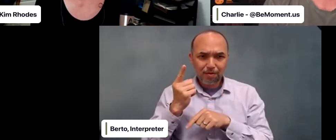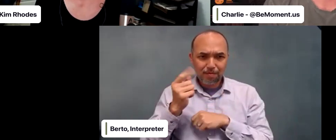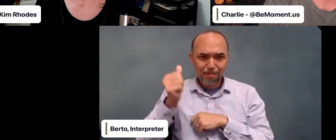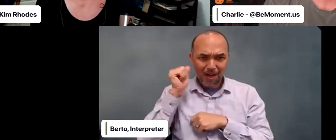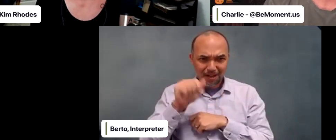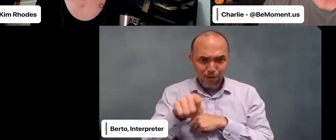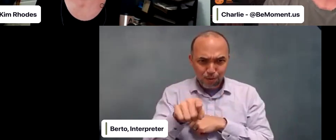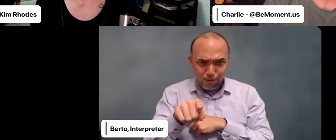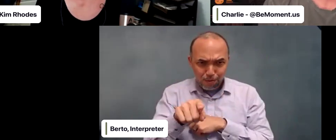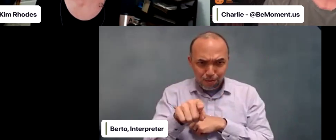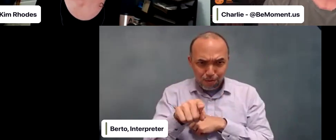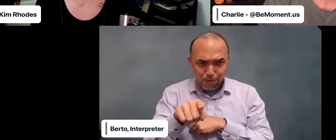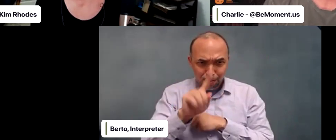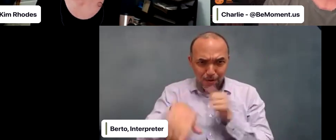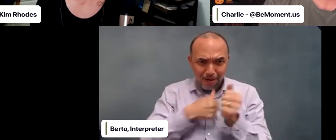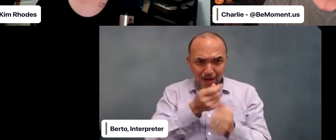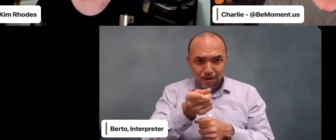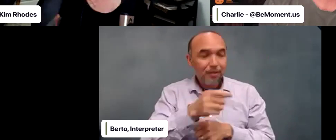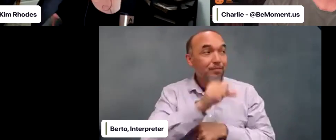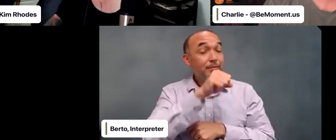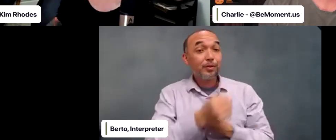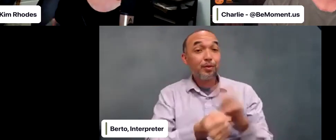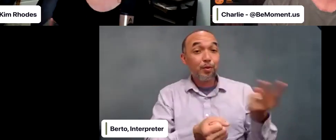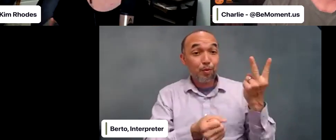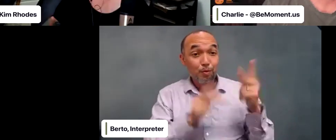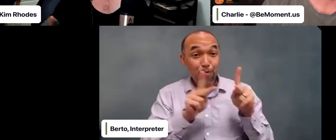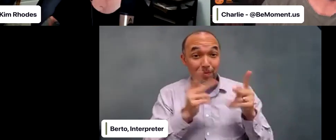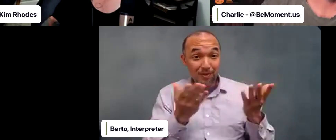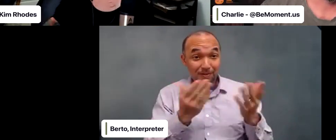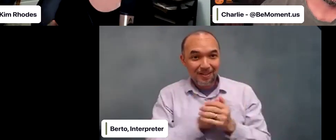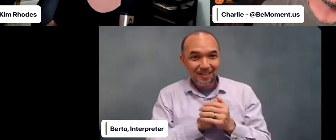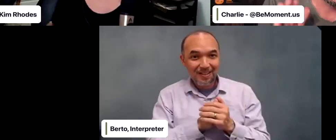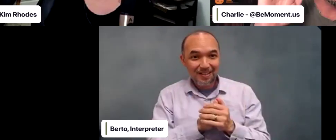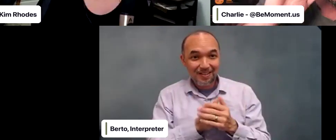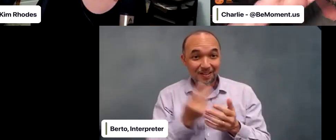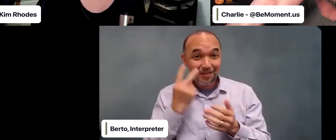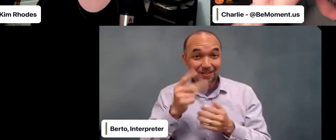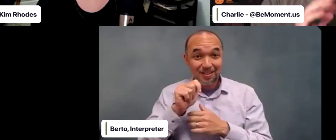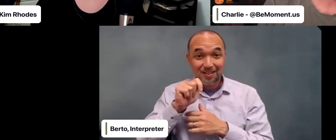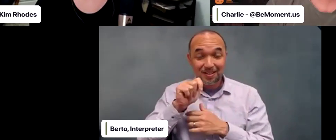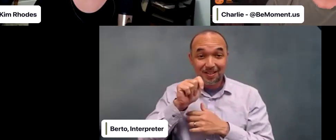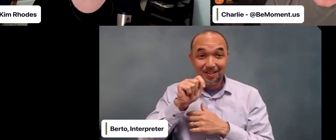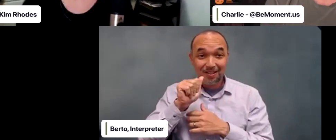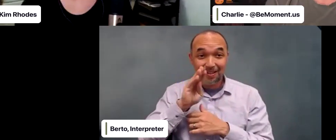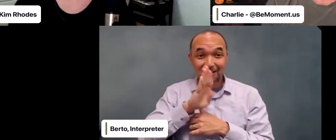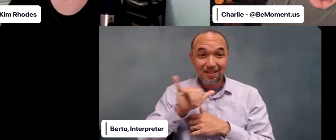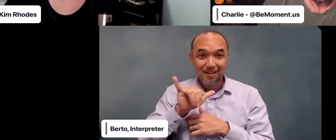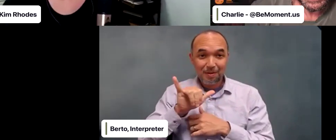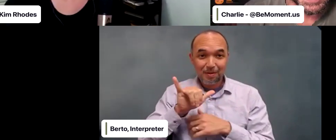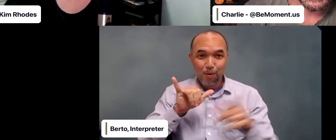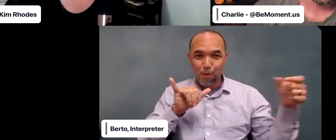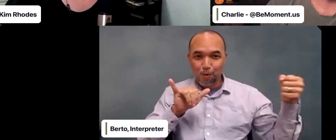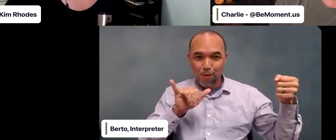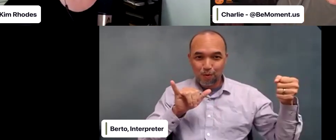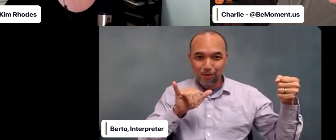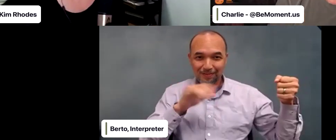behind you right now? Yes, there are two people behind me. Can you see Tabby? Yes. You're gonna need to hold still, babe. We've here. Let's move this